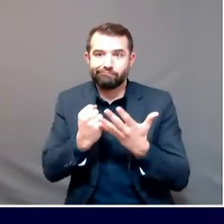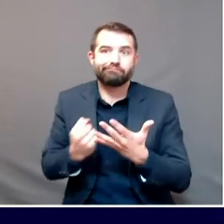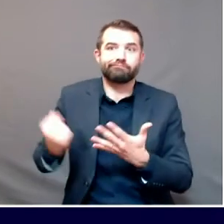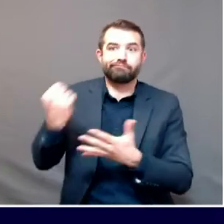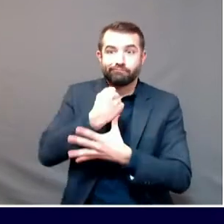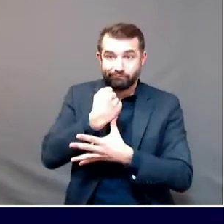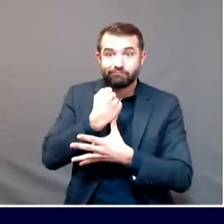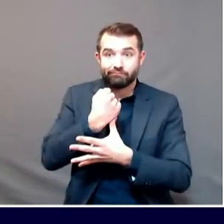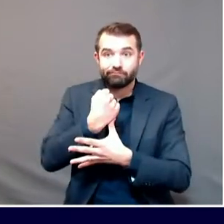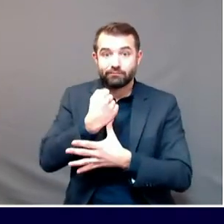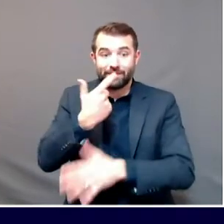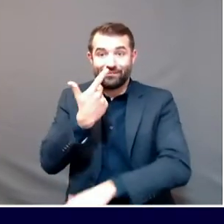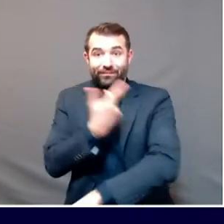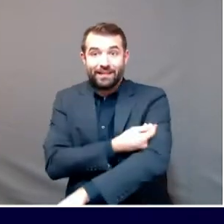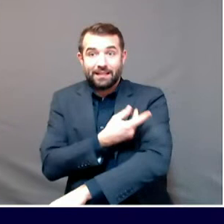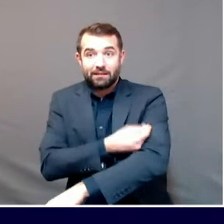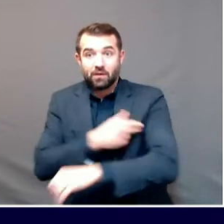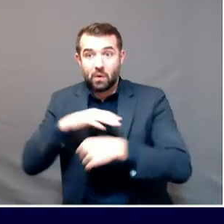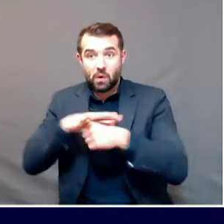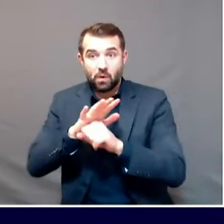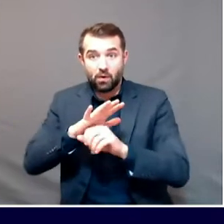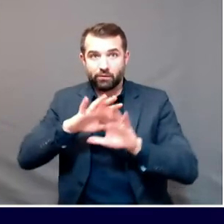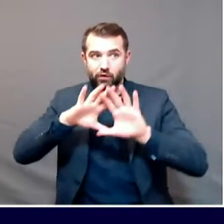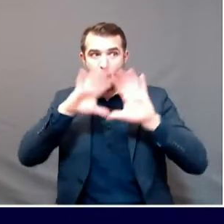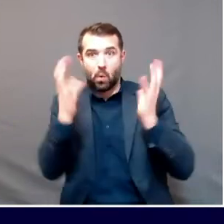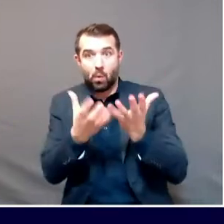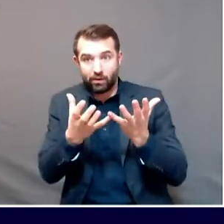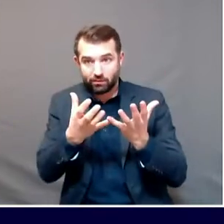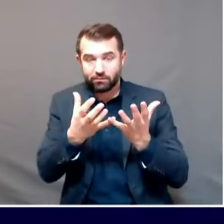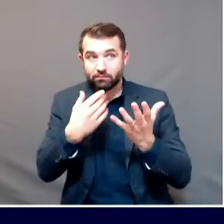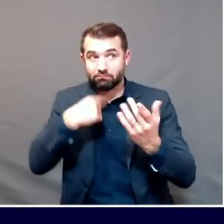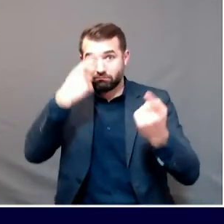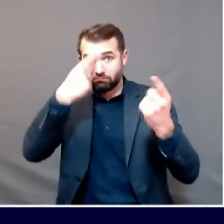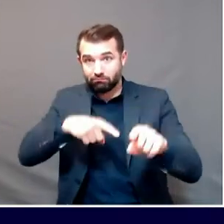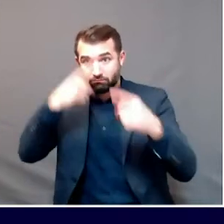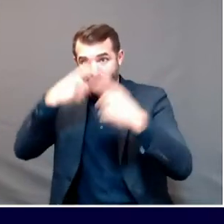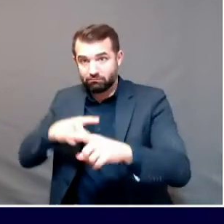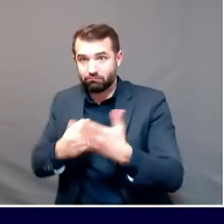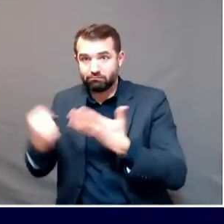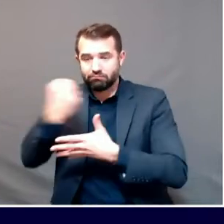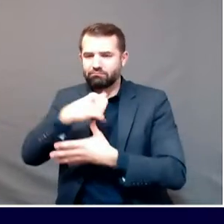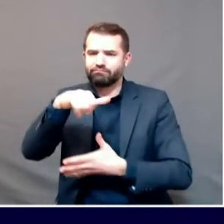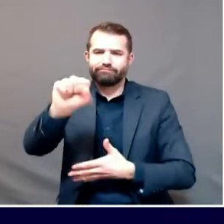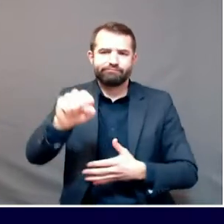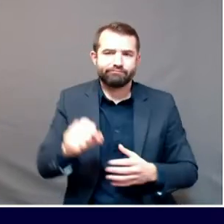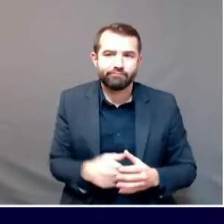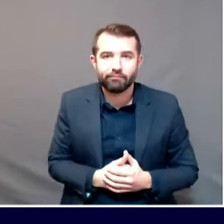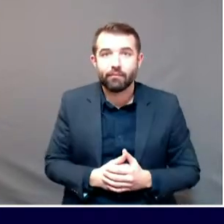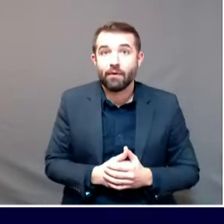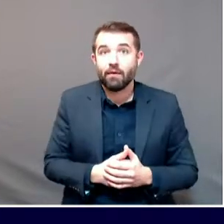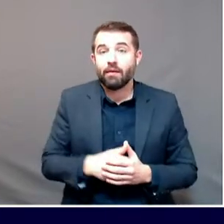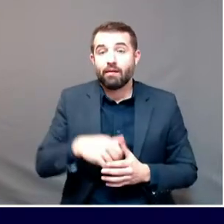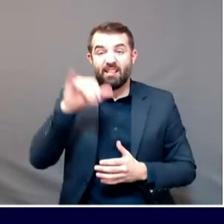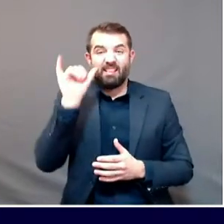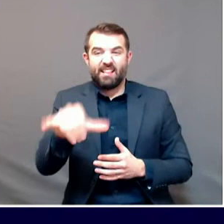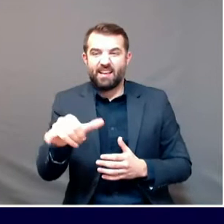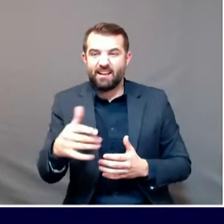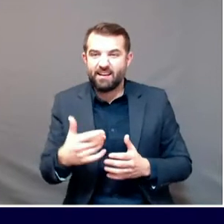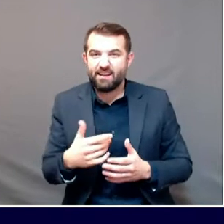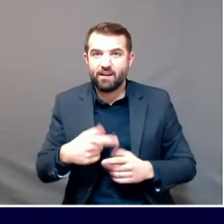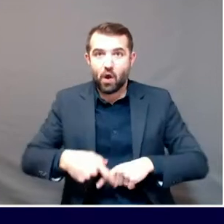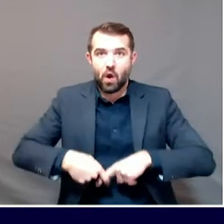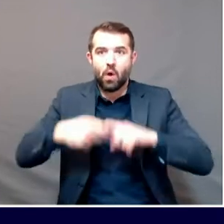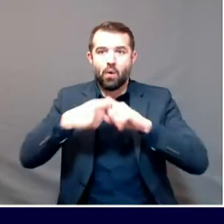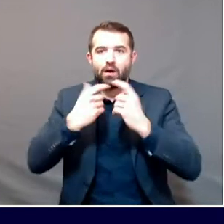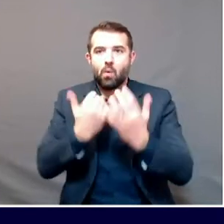in the world did agree to. As a result of that, all of those things that typically involve hurrying up and then waiting for periods of